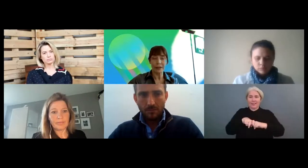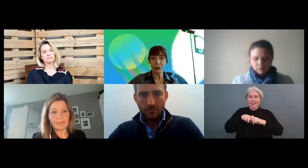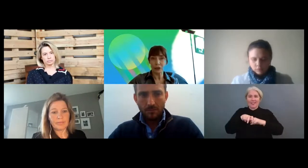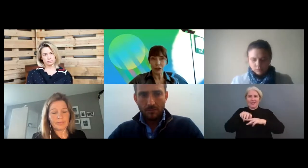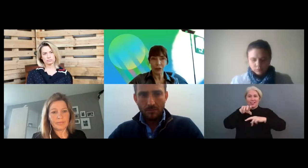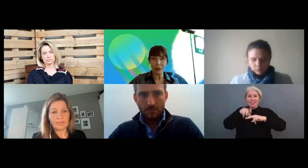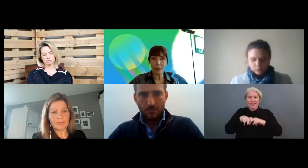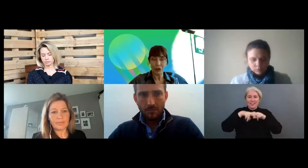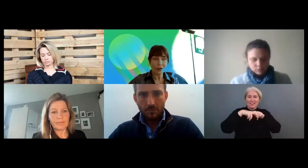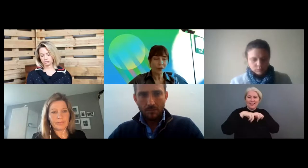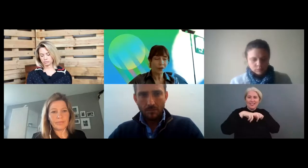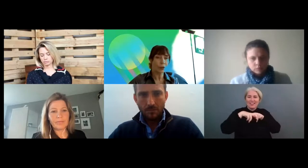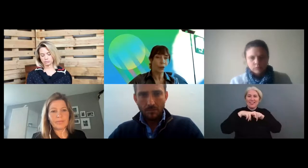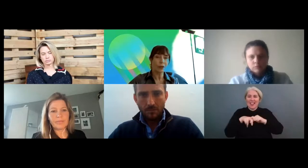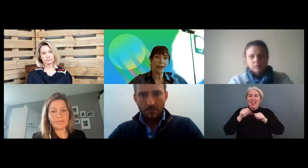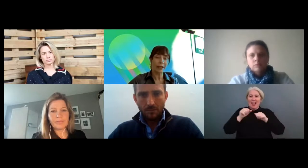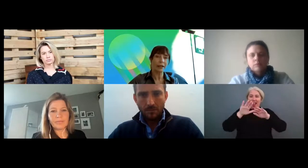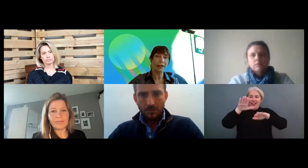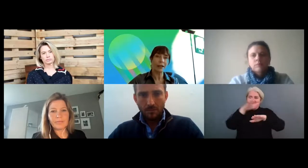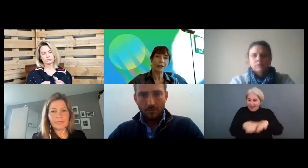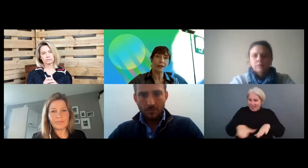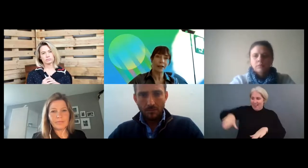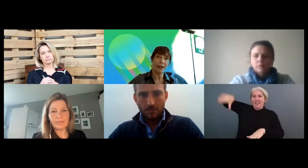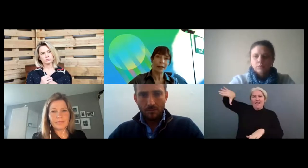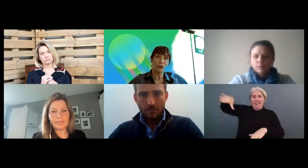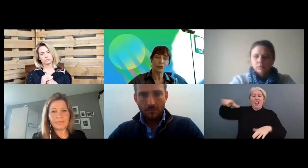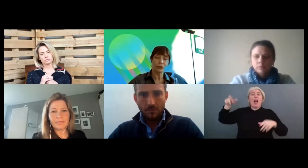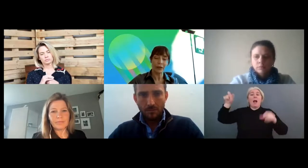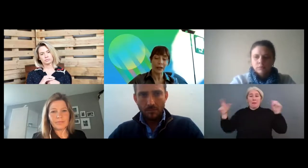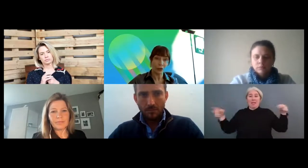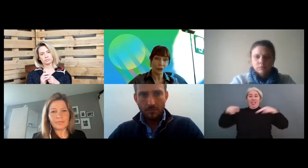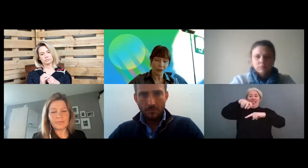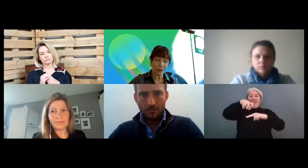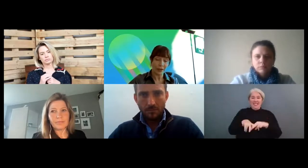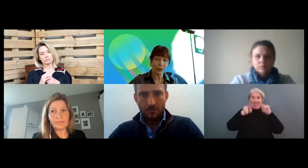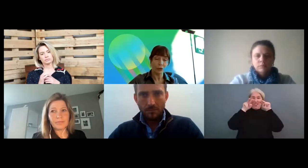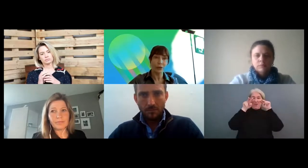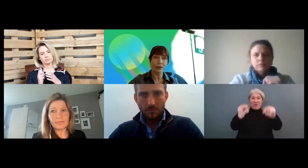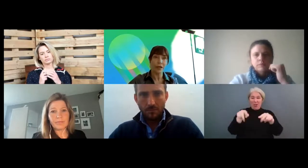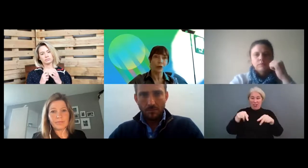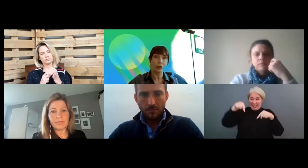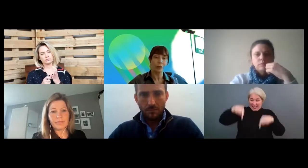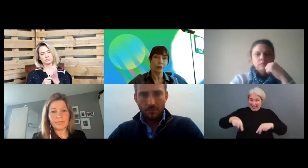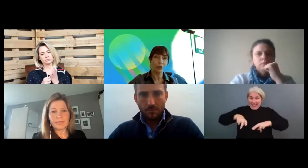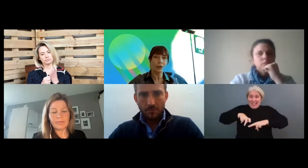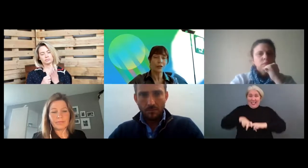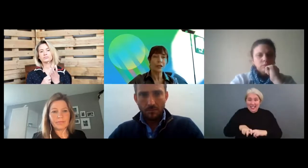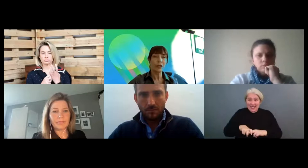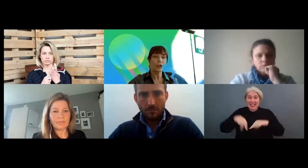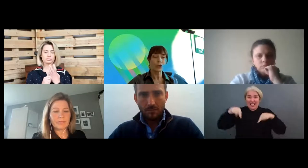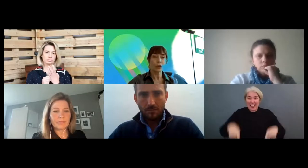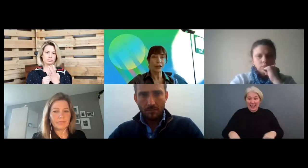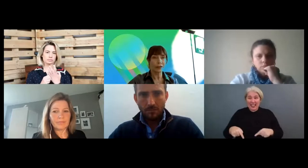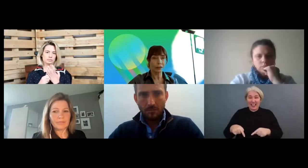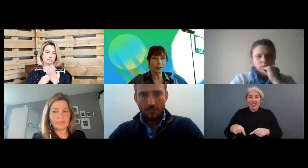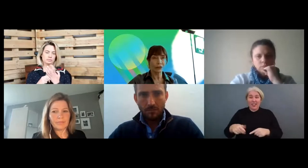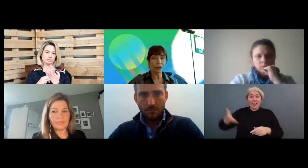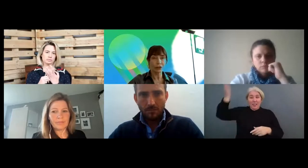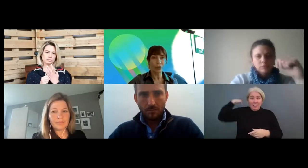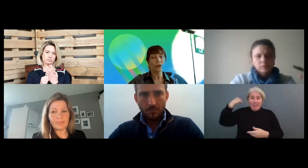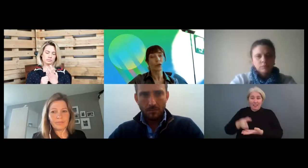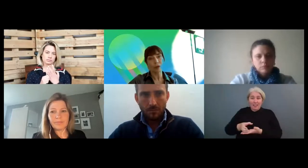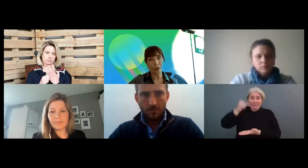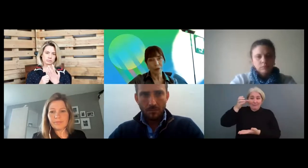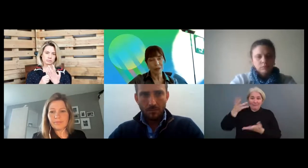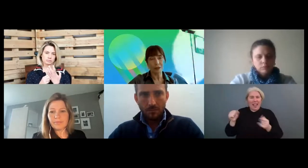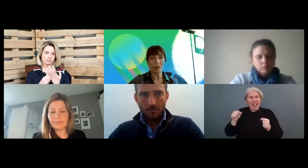by international matches. So again, it's the kind of actions, thanks to a tackle project, to collect in a different